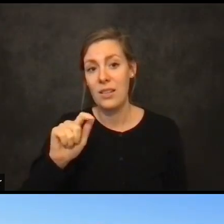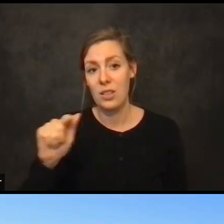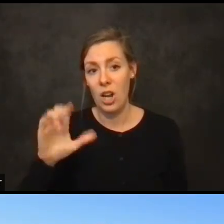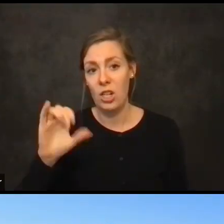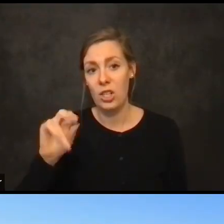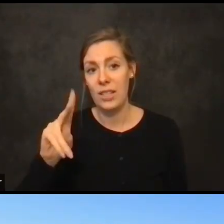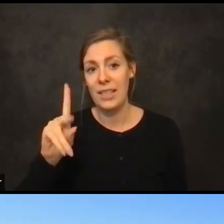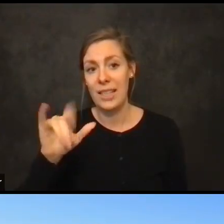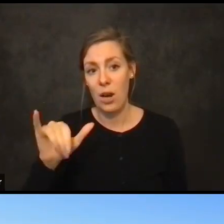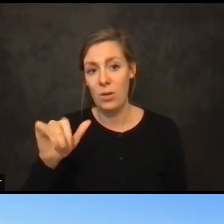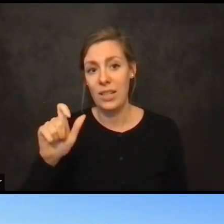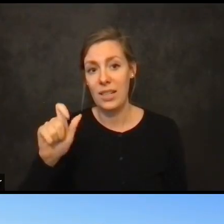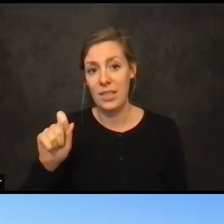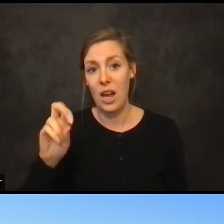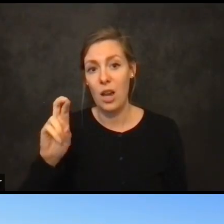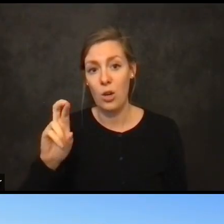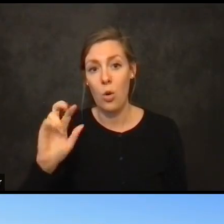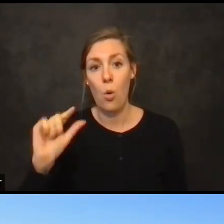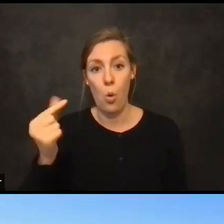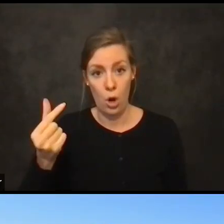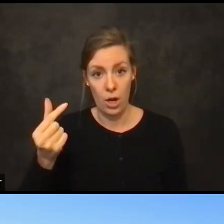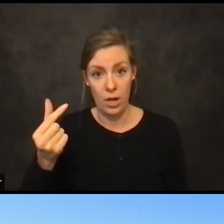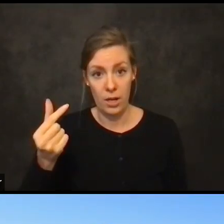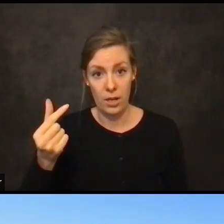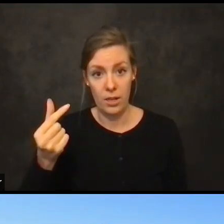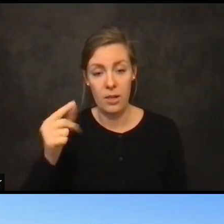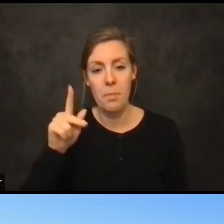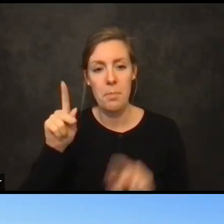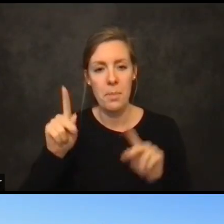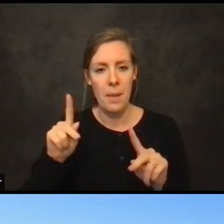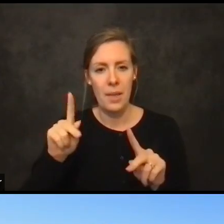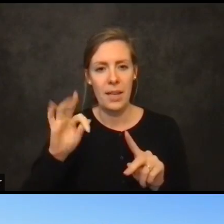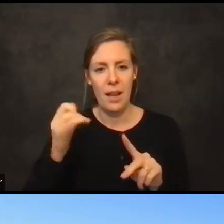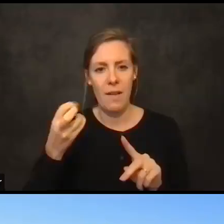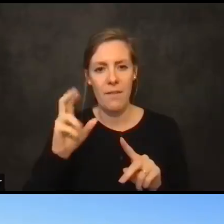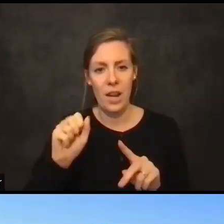publicaffairs@sonoma-county.org. That's public affairs, one word,